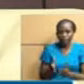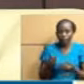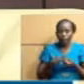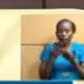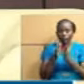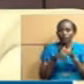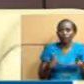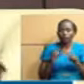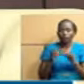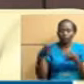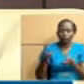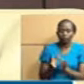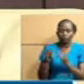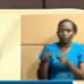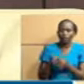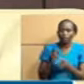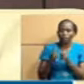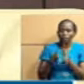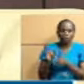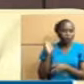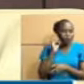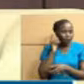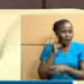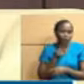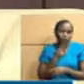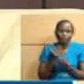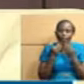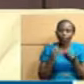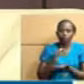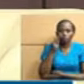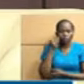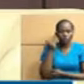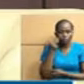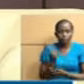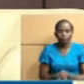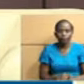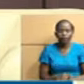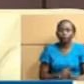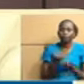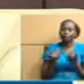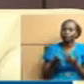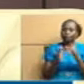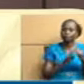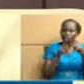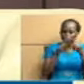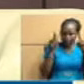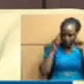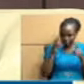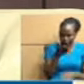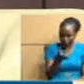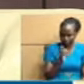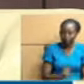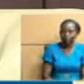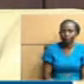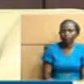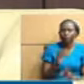for that section of our viewers this afternoon. So thank you, Susan. I want to go to Makerere and ask, and I made